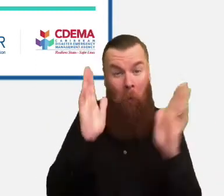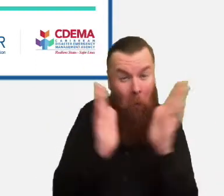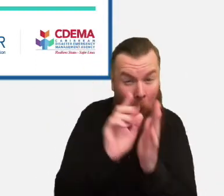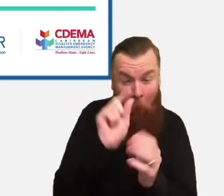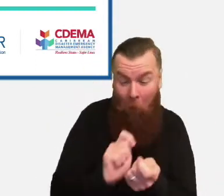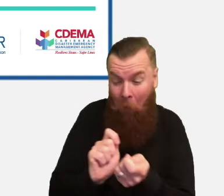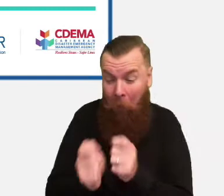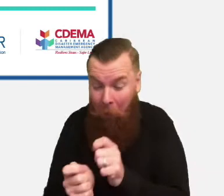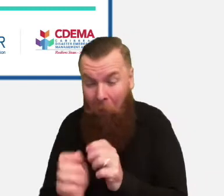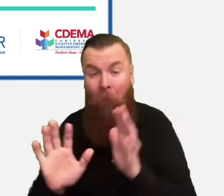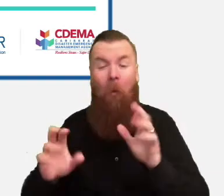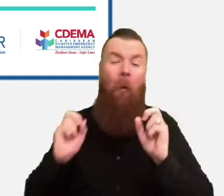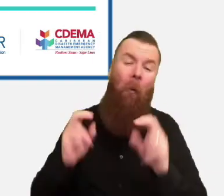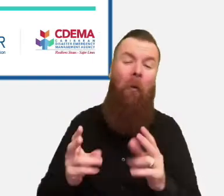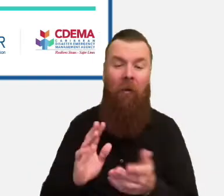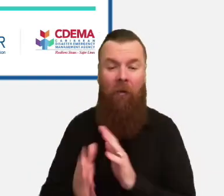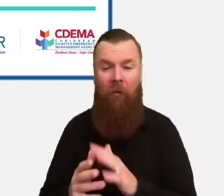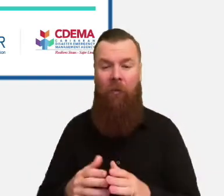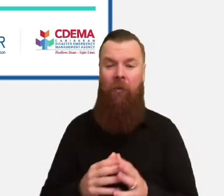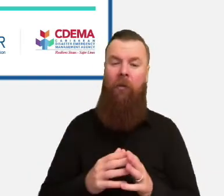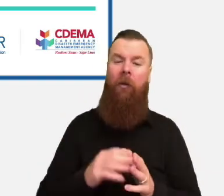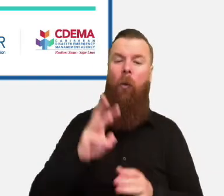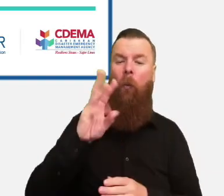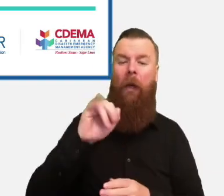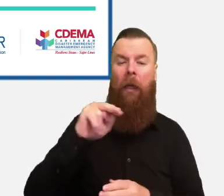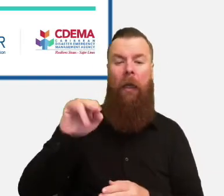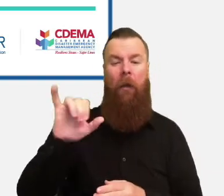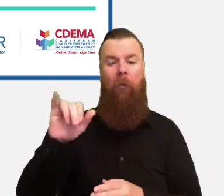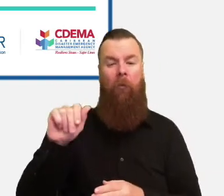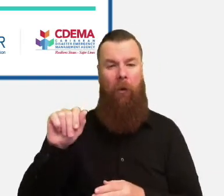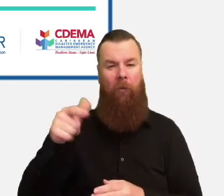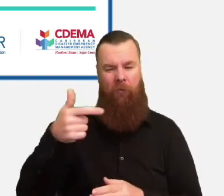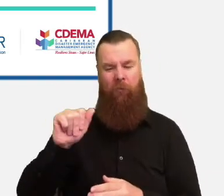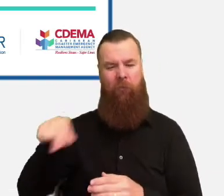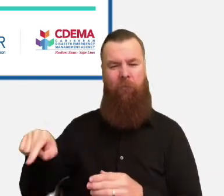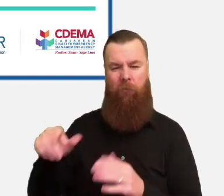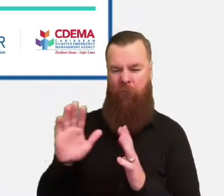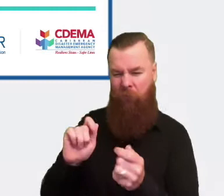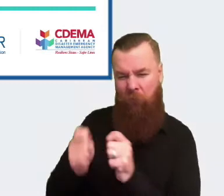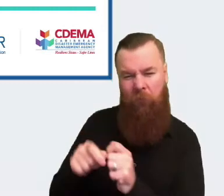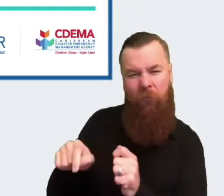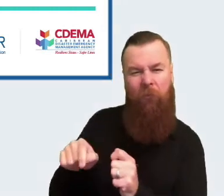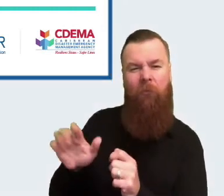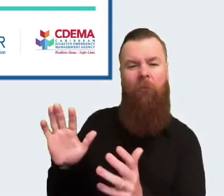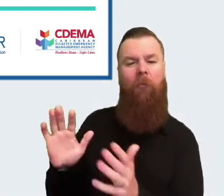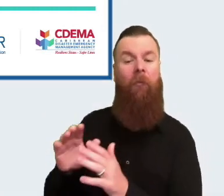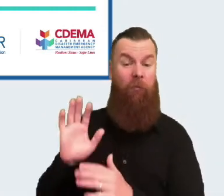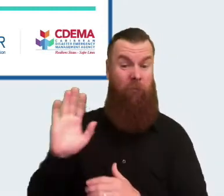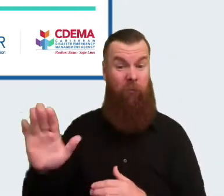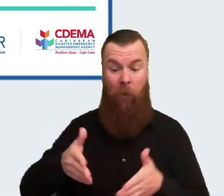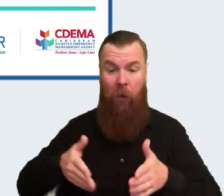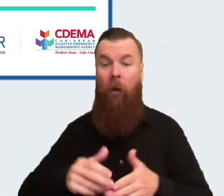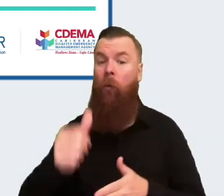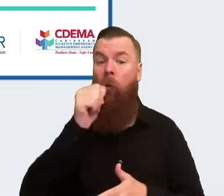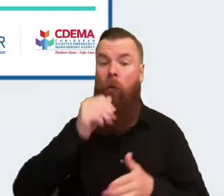Winnipeg is a dike. So basically it holds back water, but what they've done is enabled the dike to